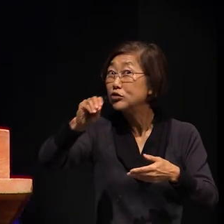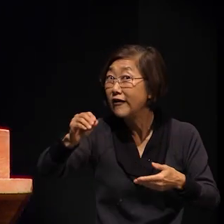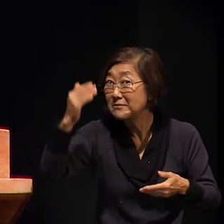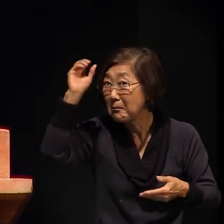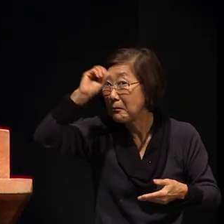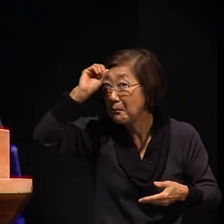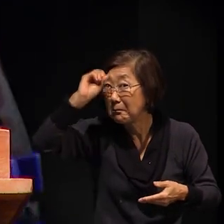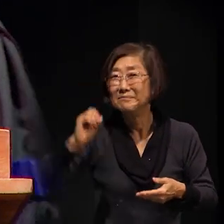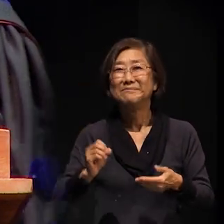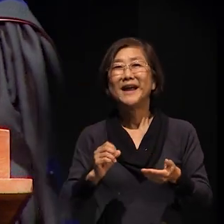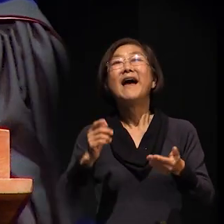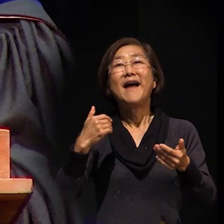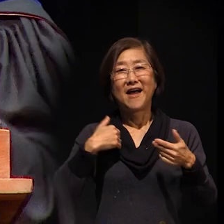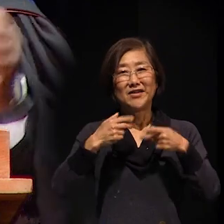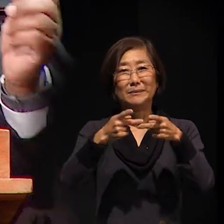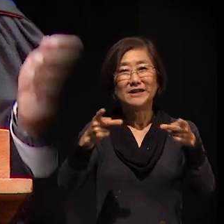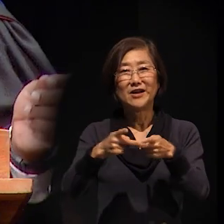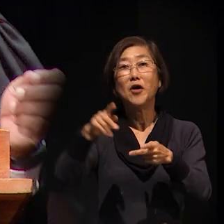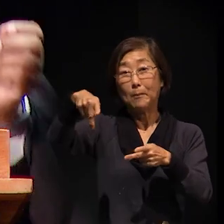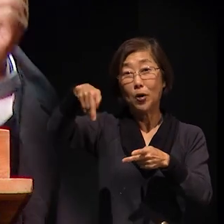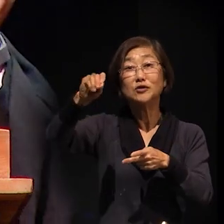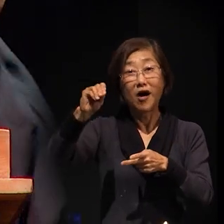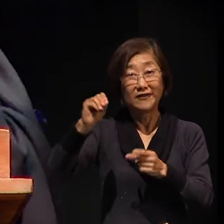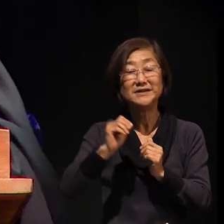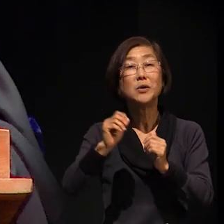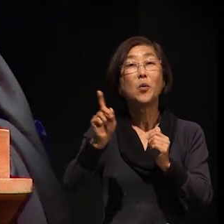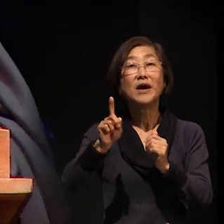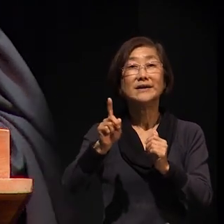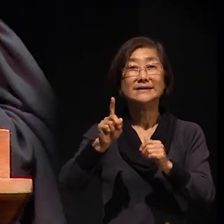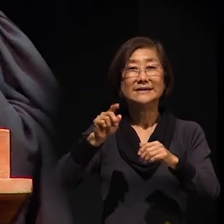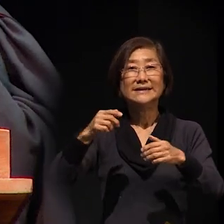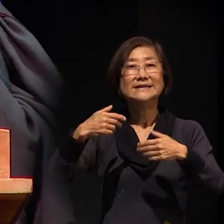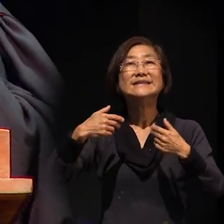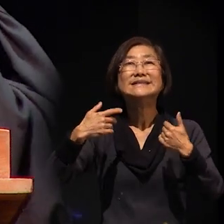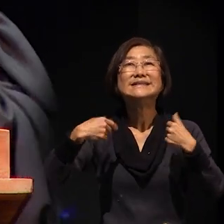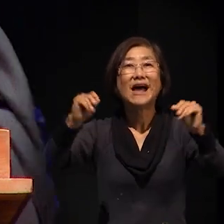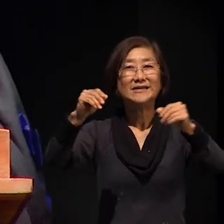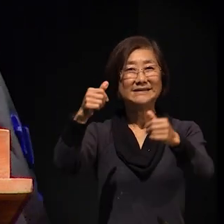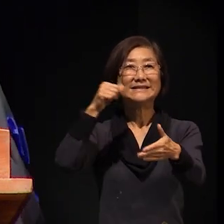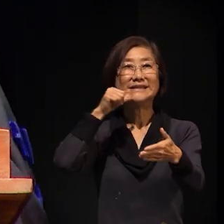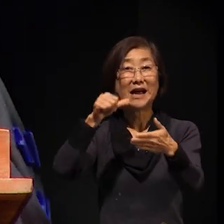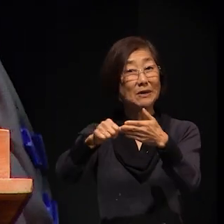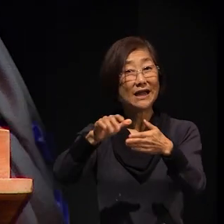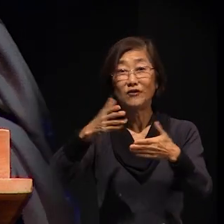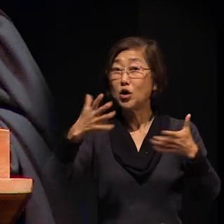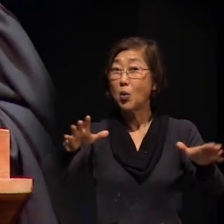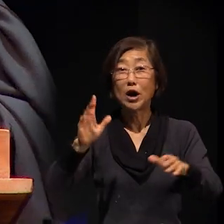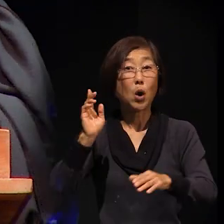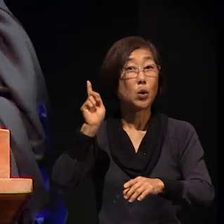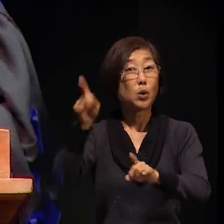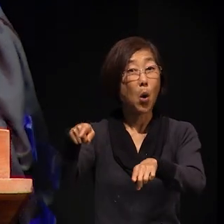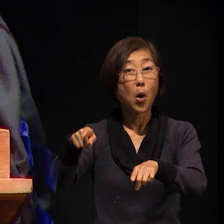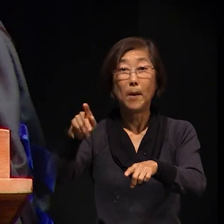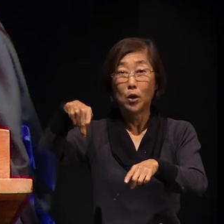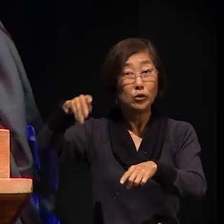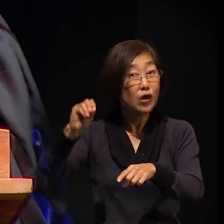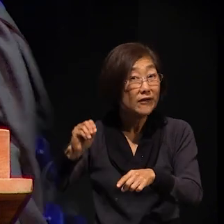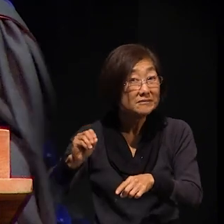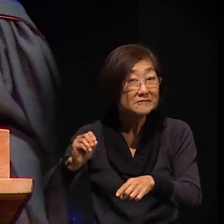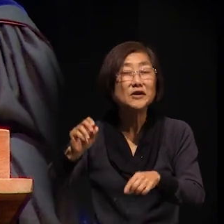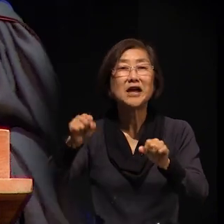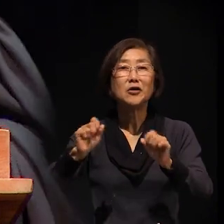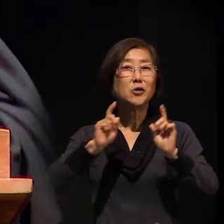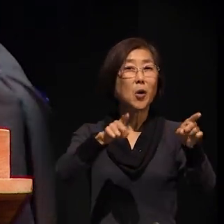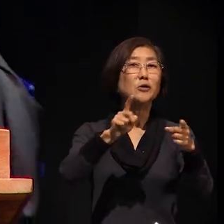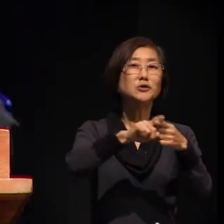about post office, there is a place called the post office where they sell stamps. And if you don't want to go to the